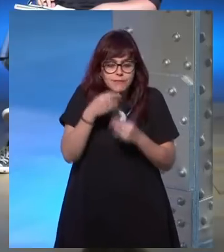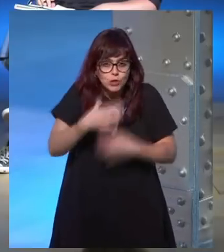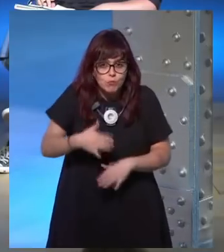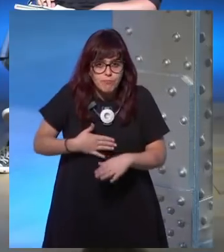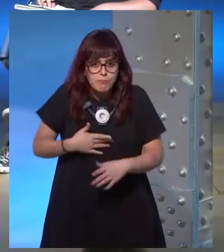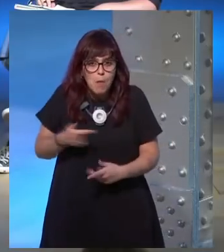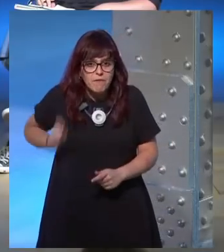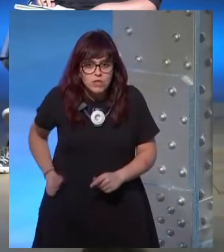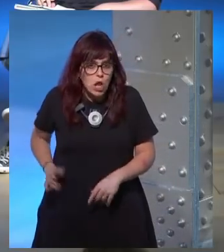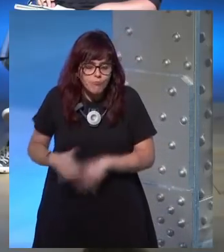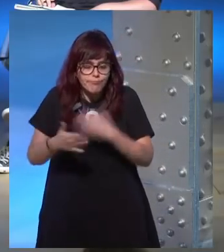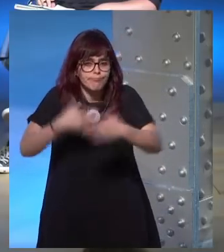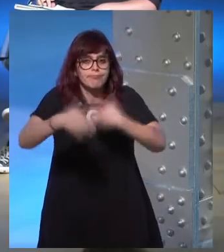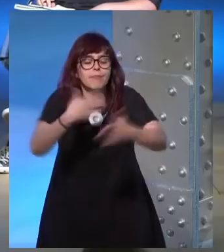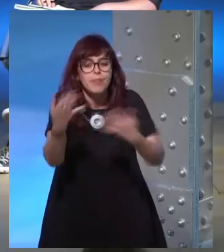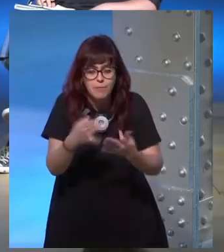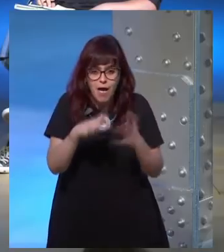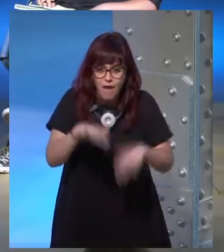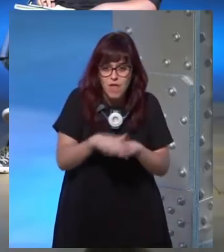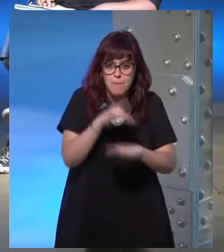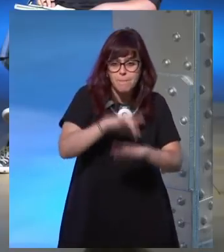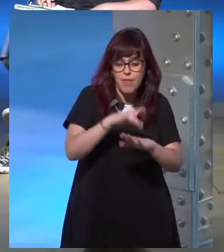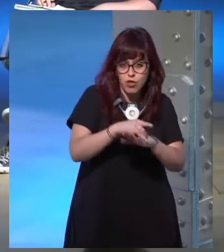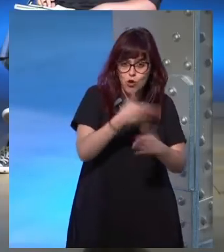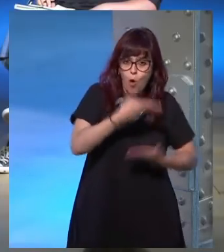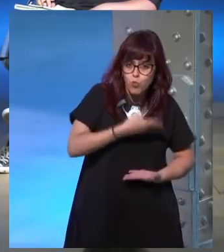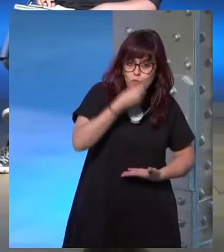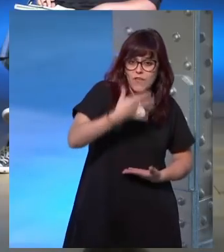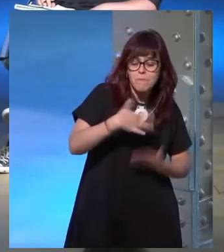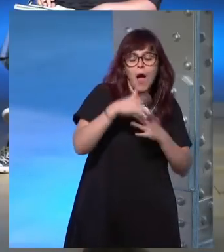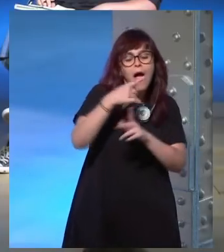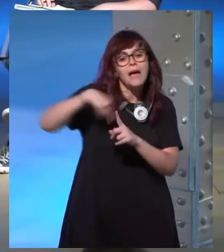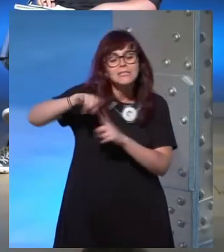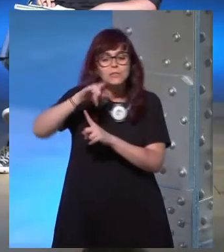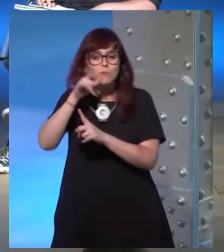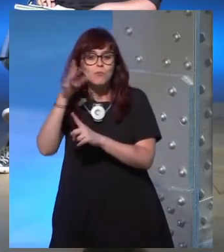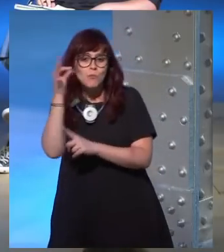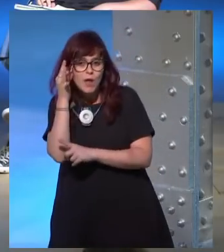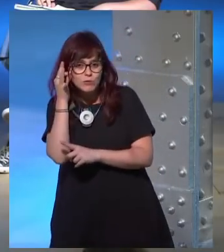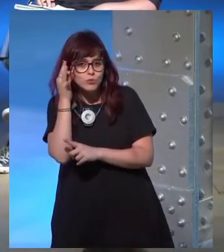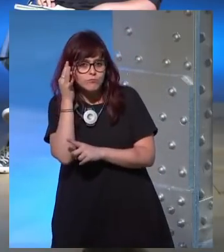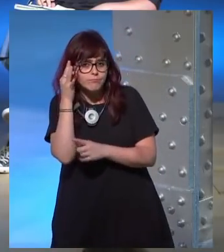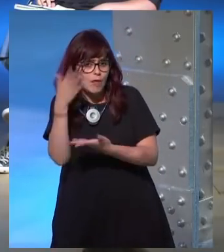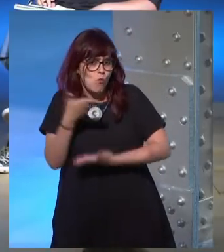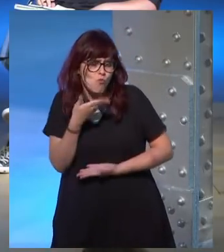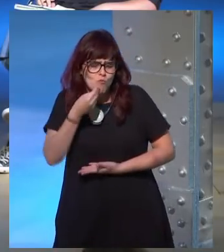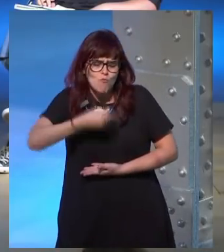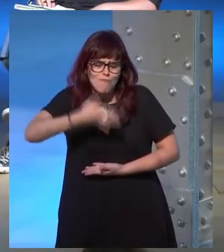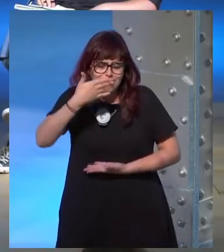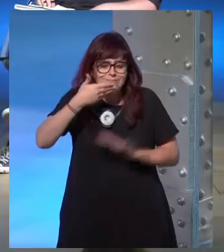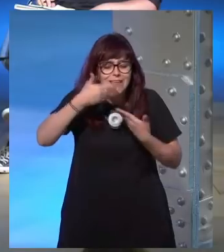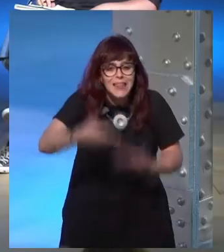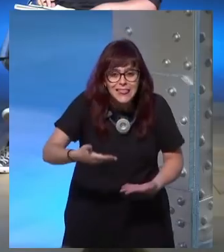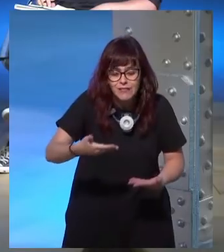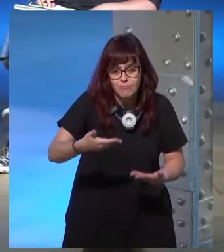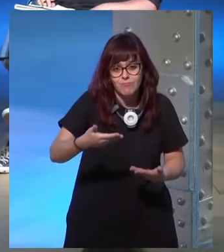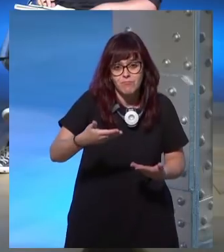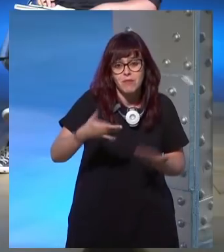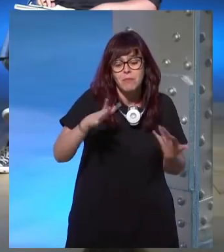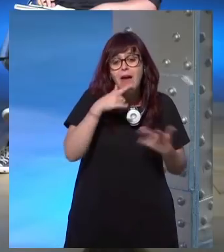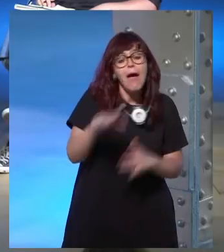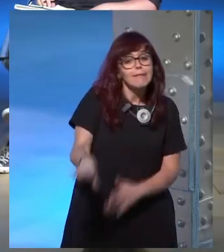are wonderful. But it is one of those things where you do have to acknowledge that writing is work, and especially emotional work.